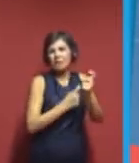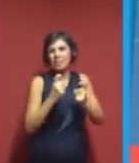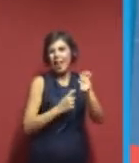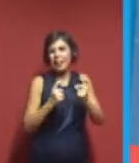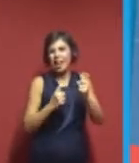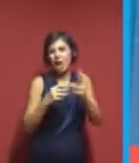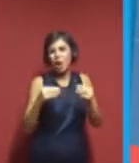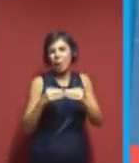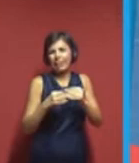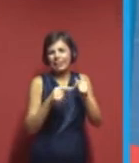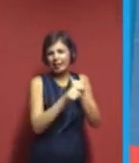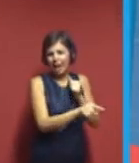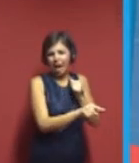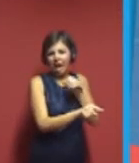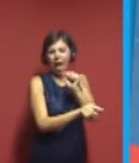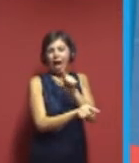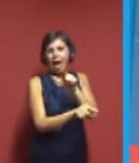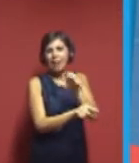Budisteanu.